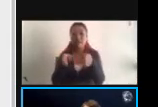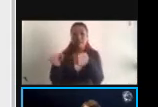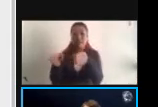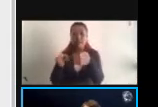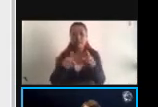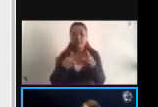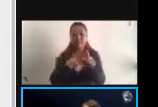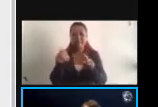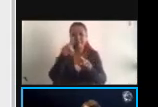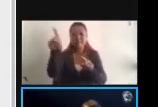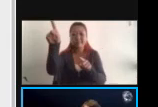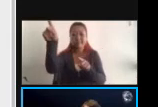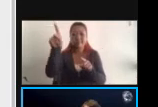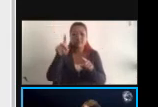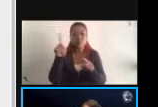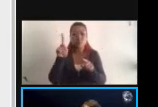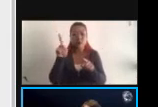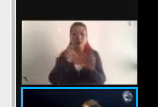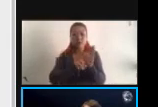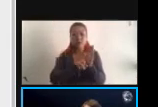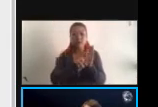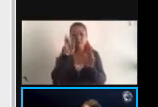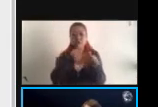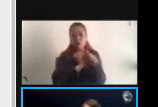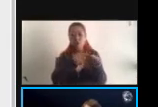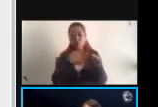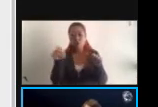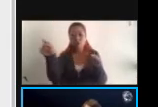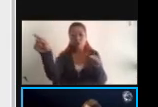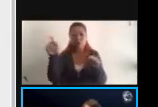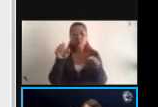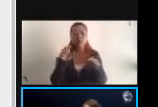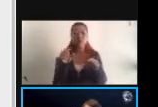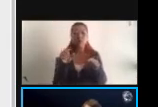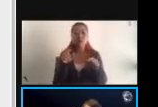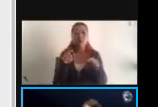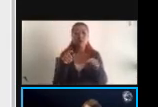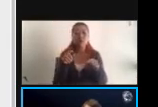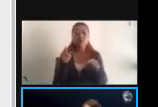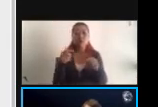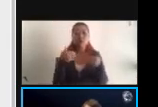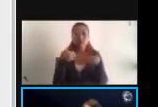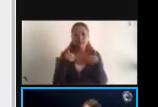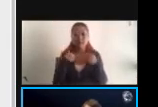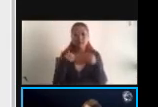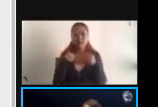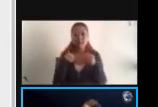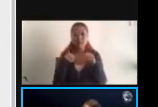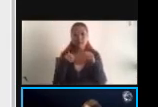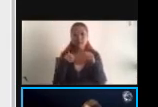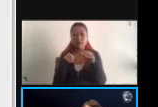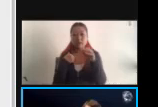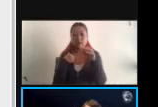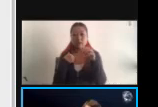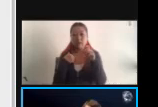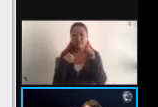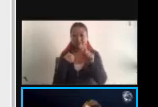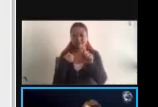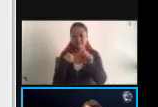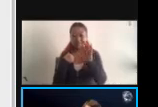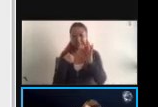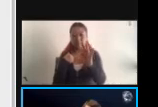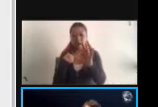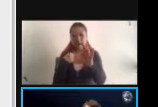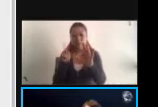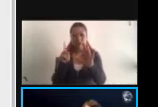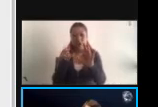dredged area where the ship is supposed to go. And you actually have the spot of the current spot of the vehicle, and then a